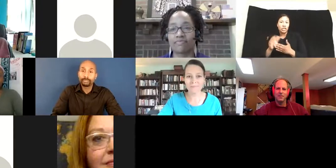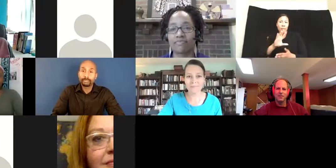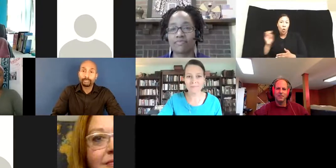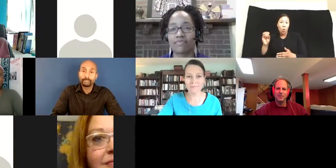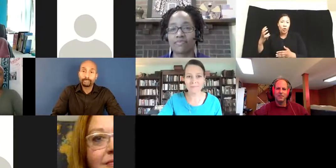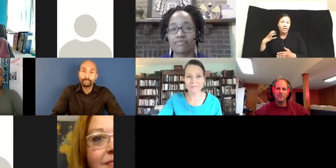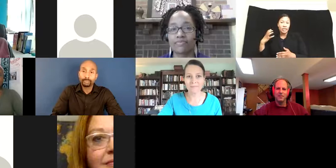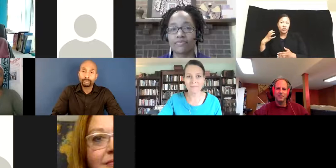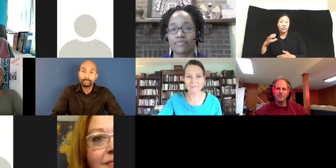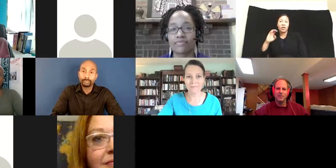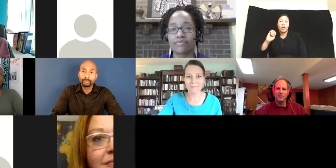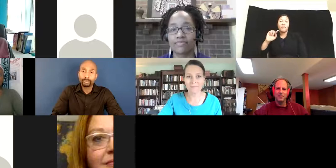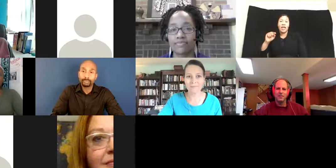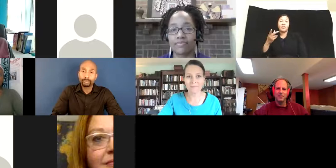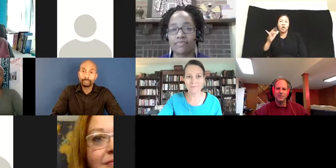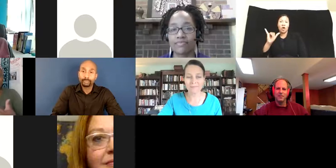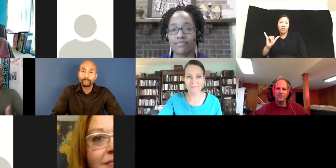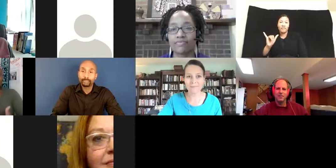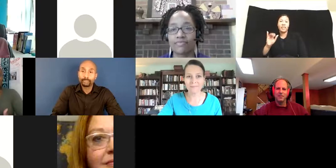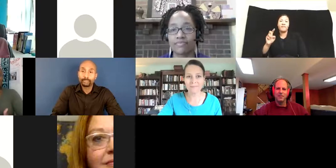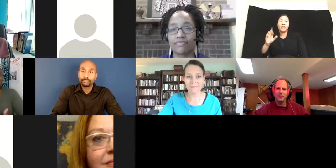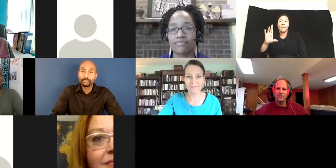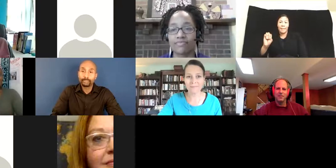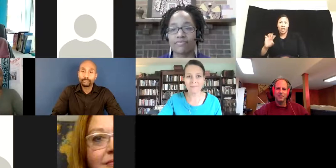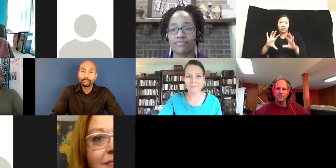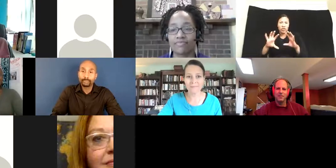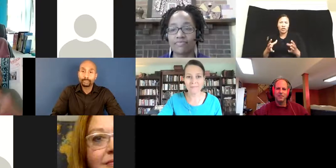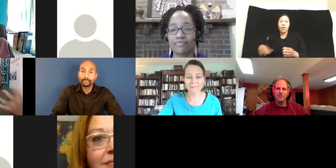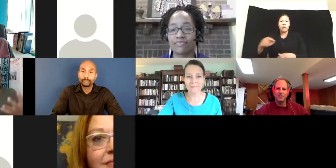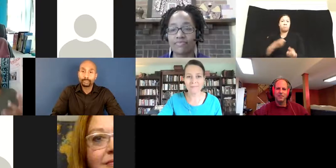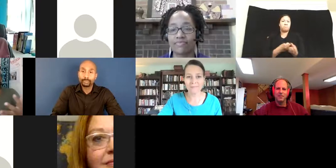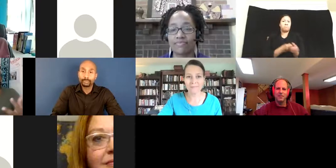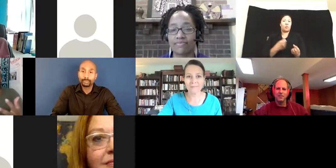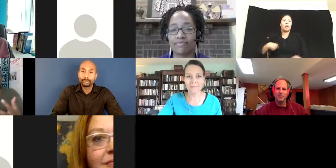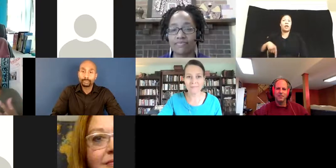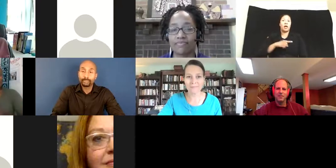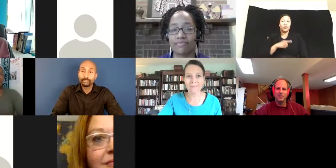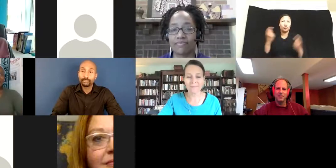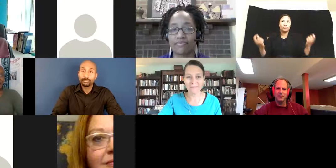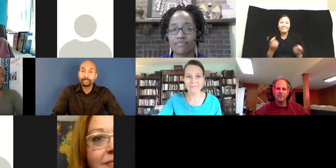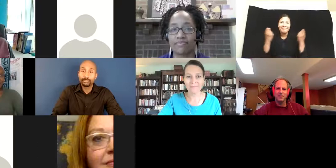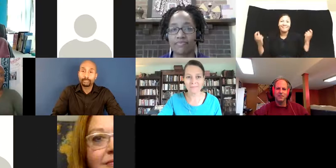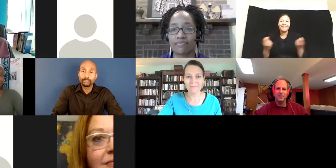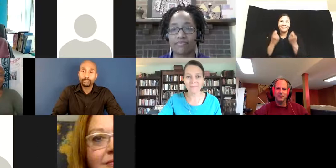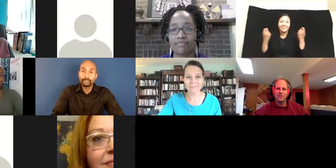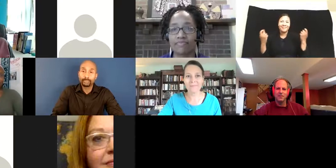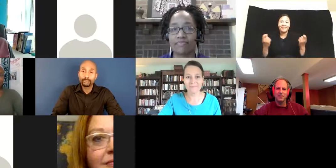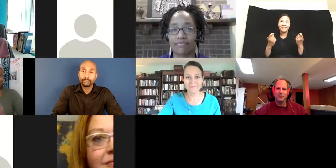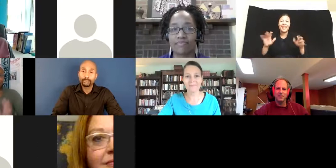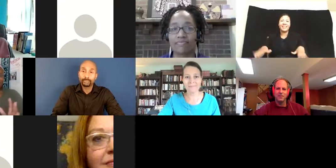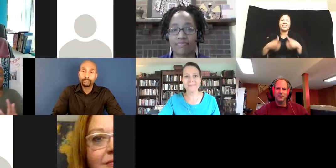of Empires cluster, supporting us in the celebration and the